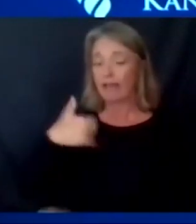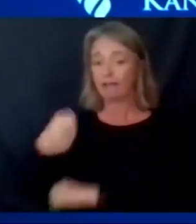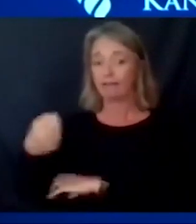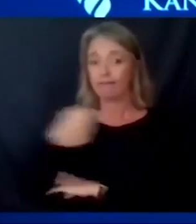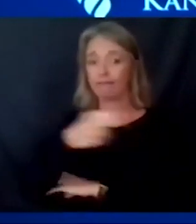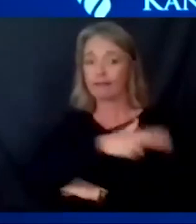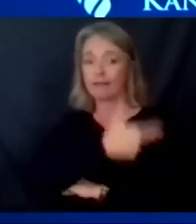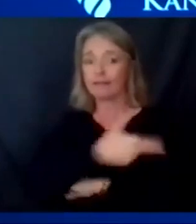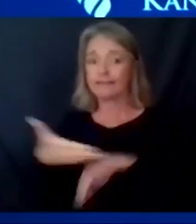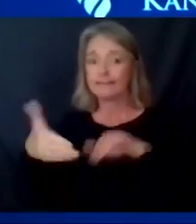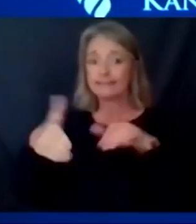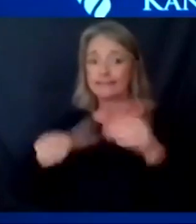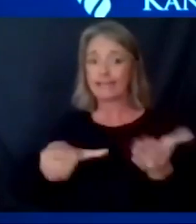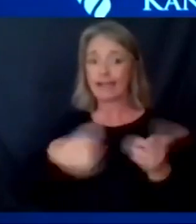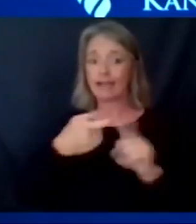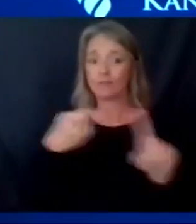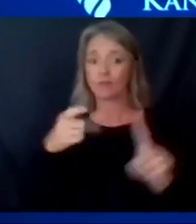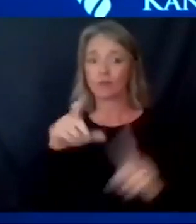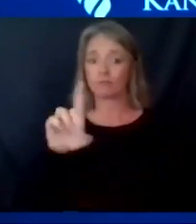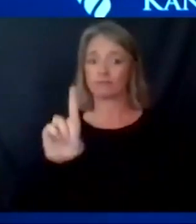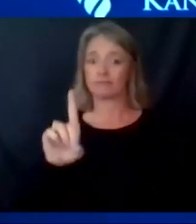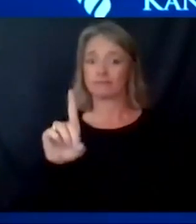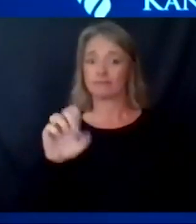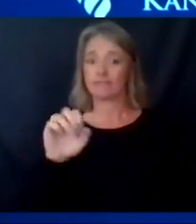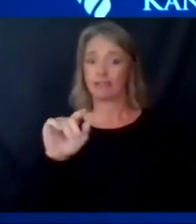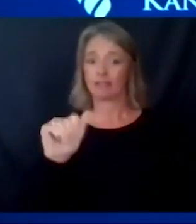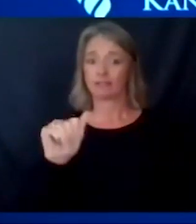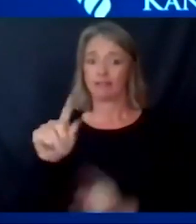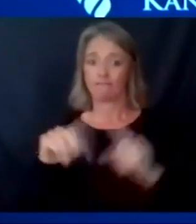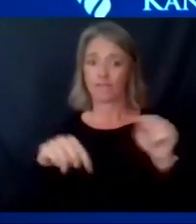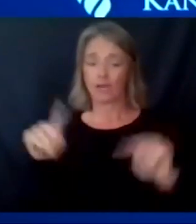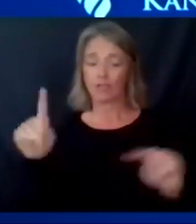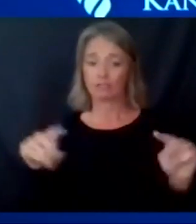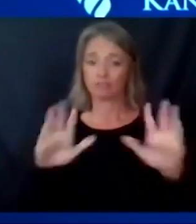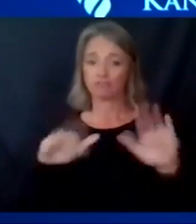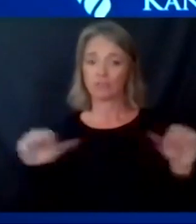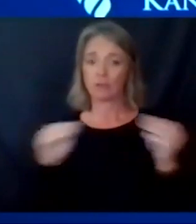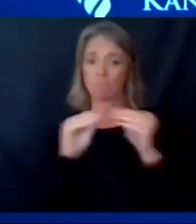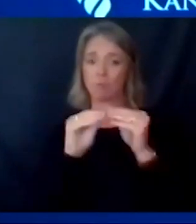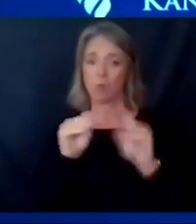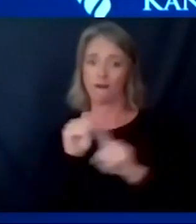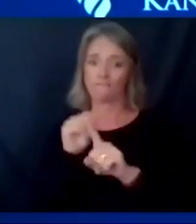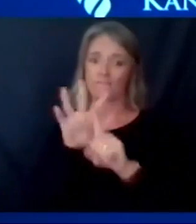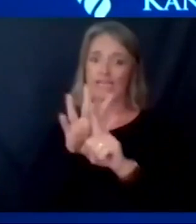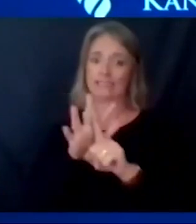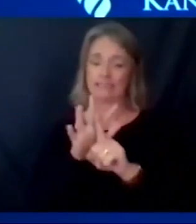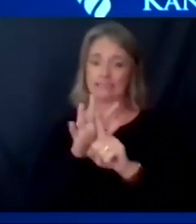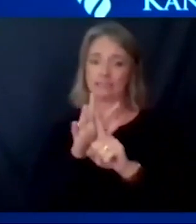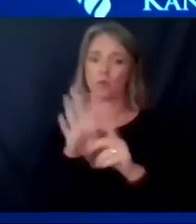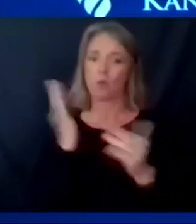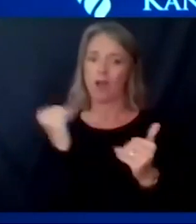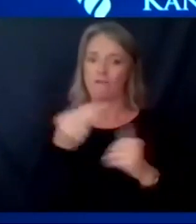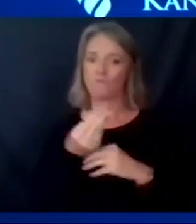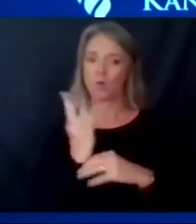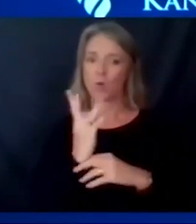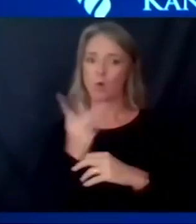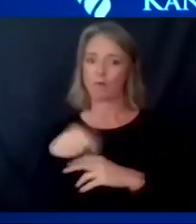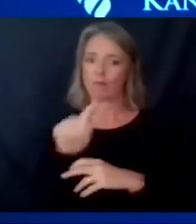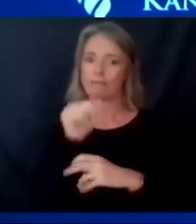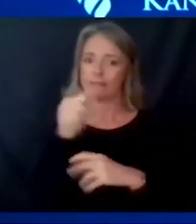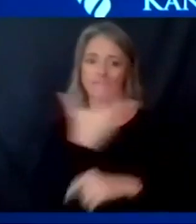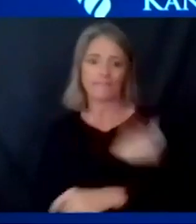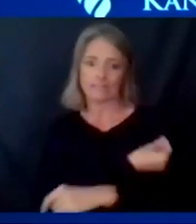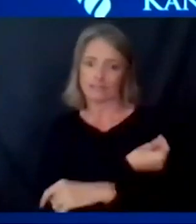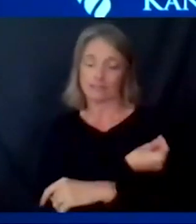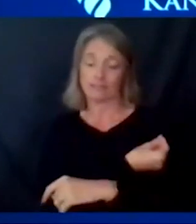variant, children will become much more infected. There are so few of them are vaccinated. And what that will then do ultimately is will close